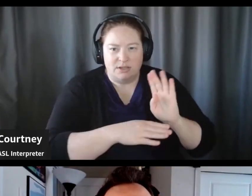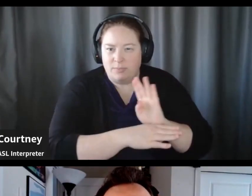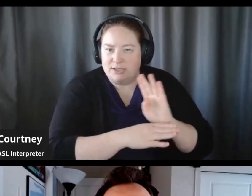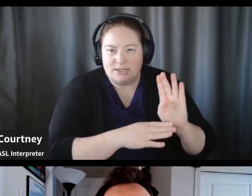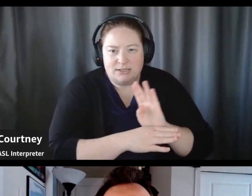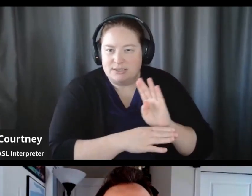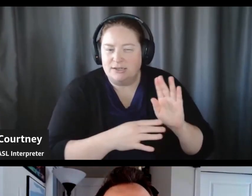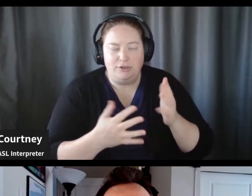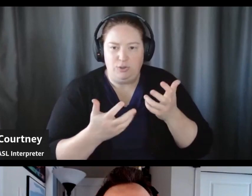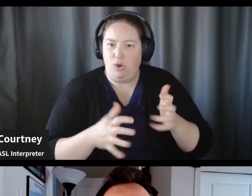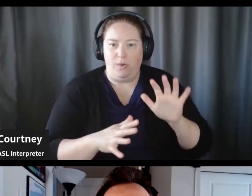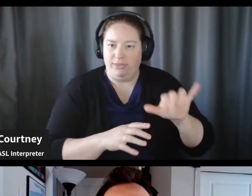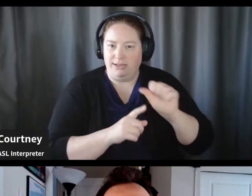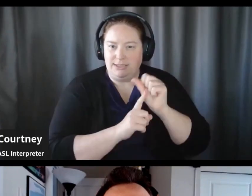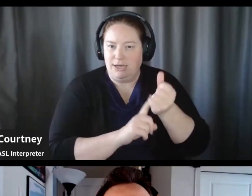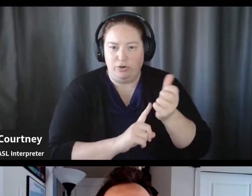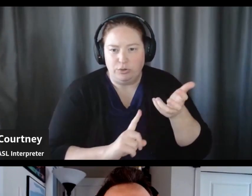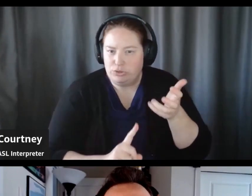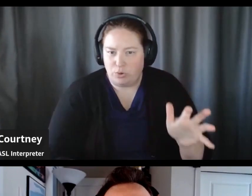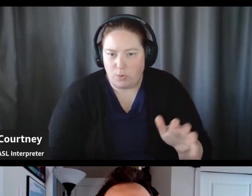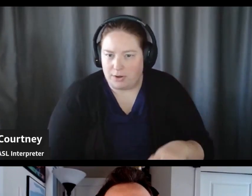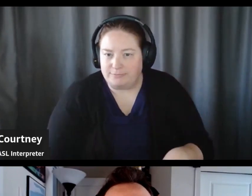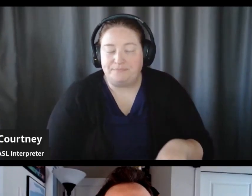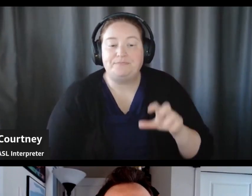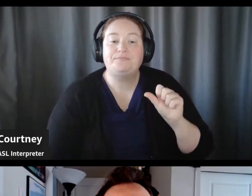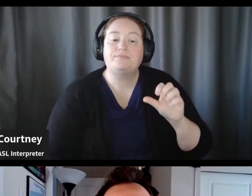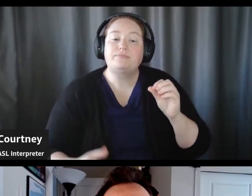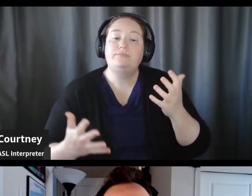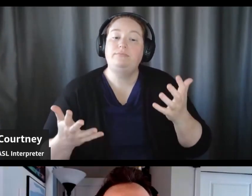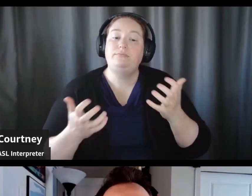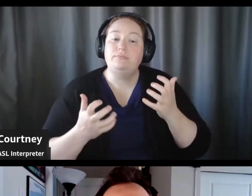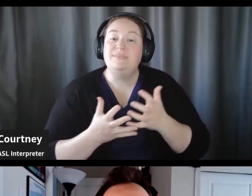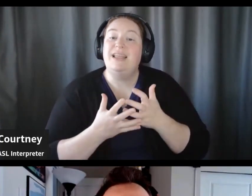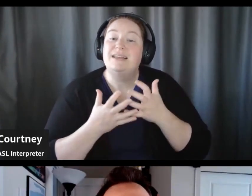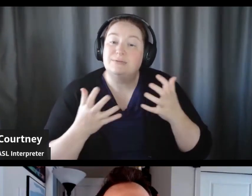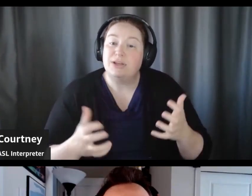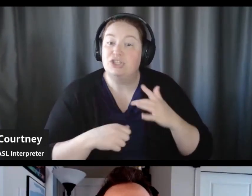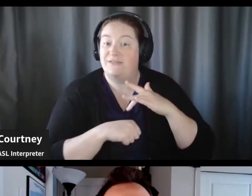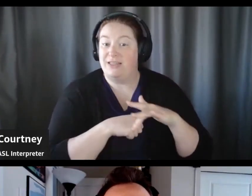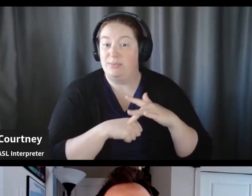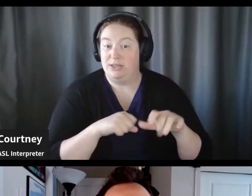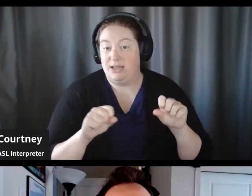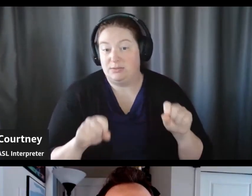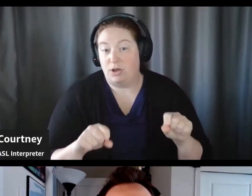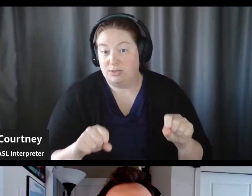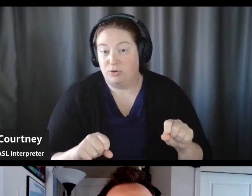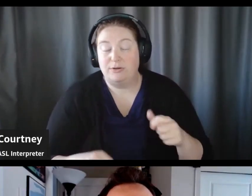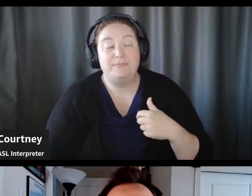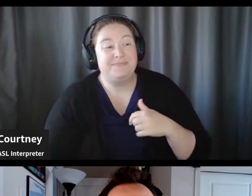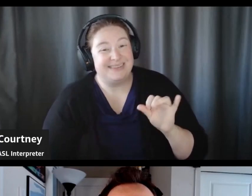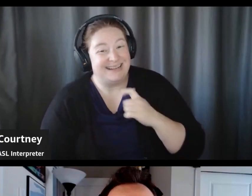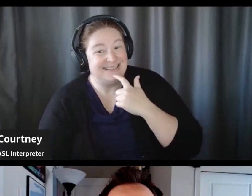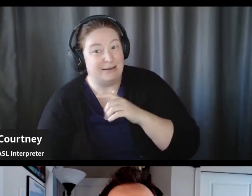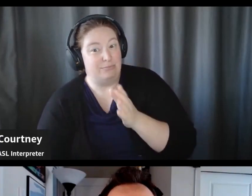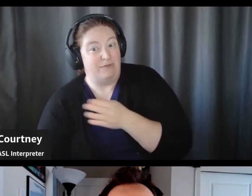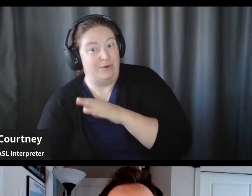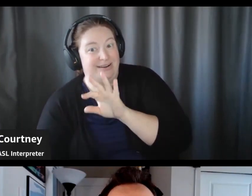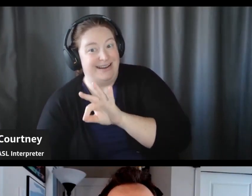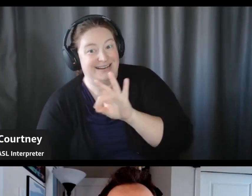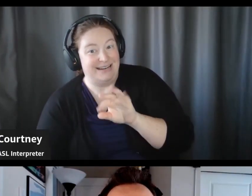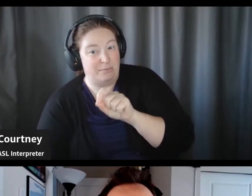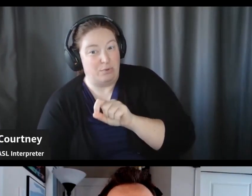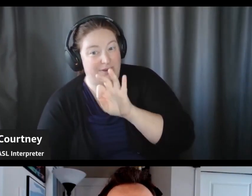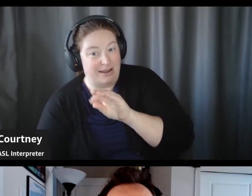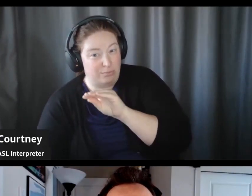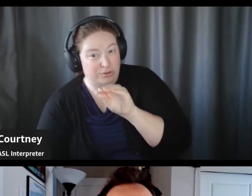such a scenario. So you want to be able to get as much availability as possible. When I said 99.9, it's actually about